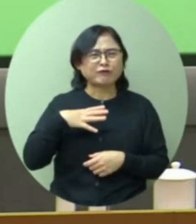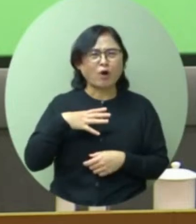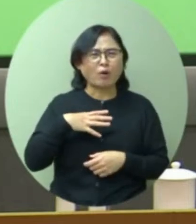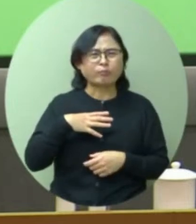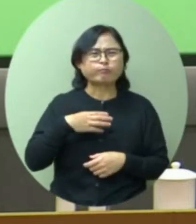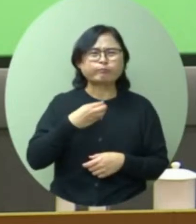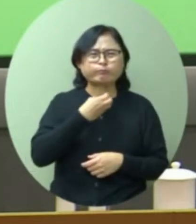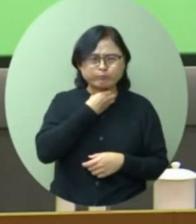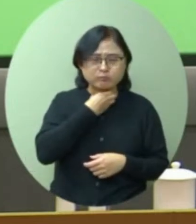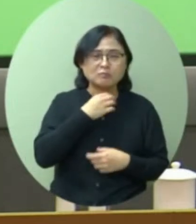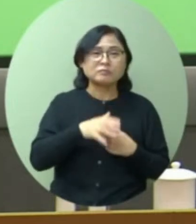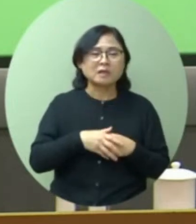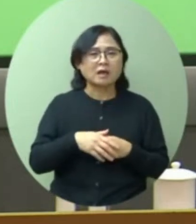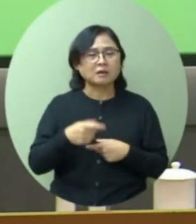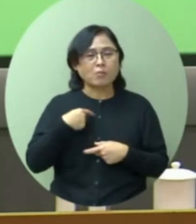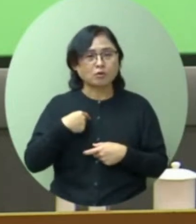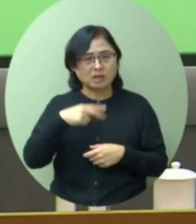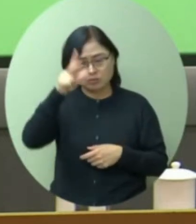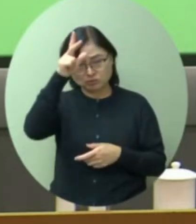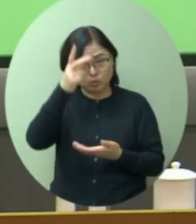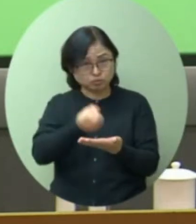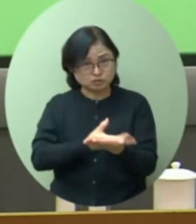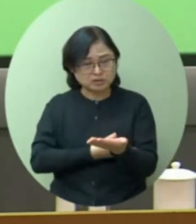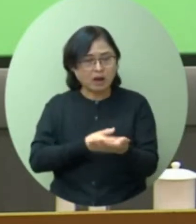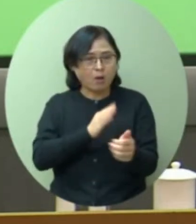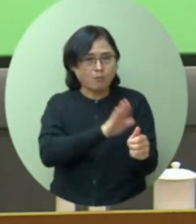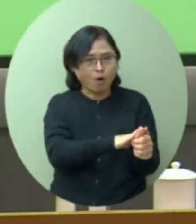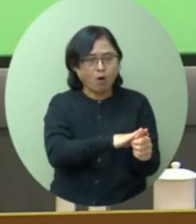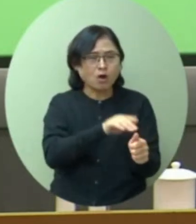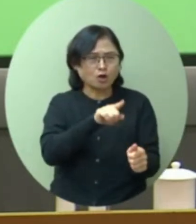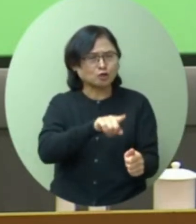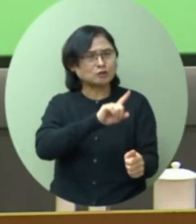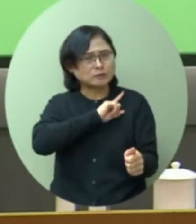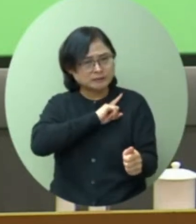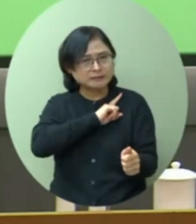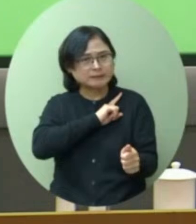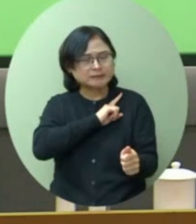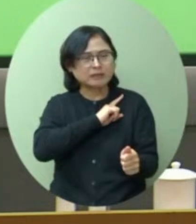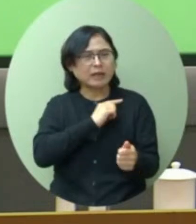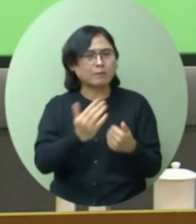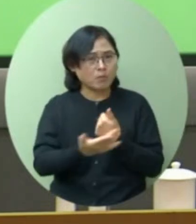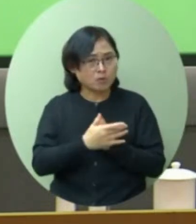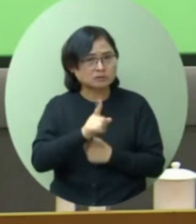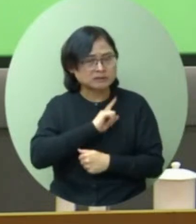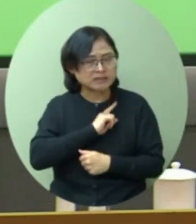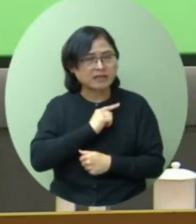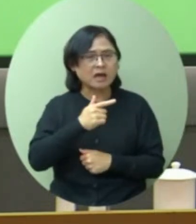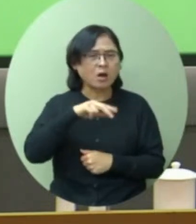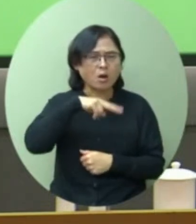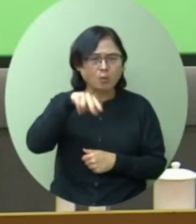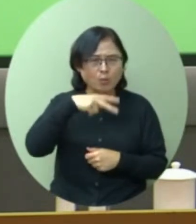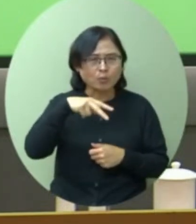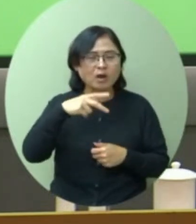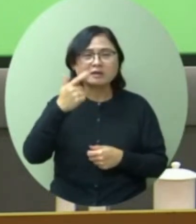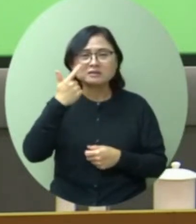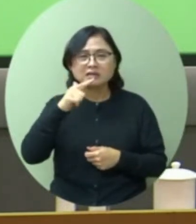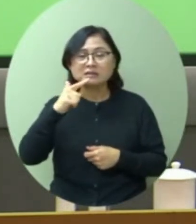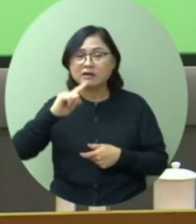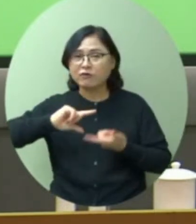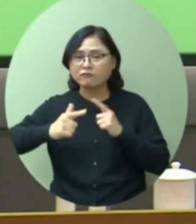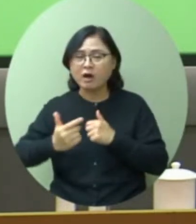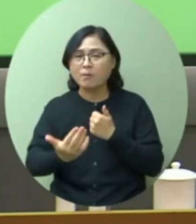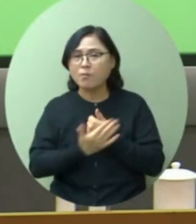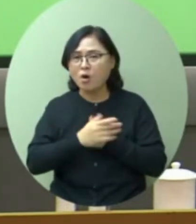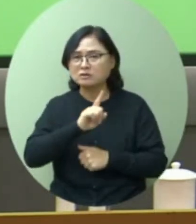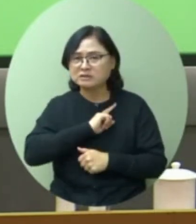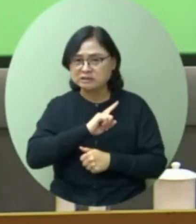You have to reform. Find new ways to make a difference for you to be able to win. And I think that has been the